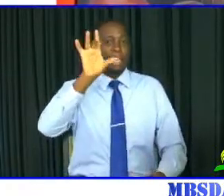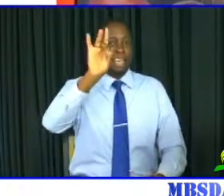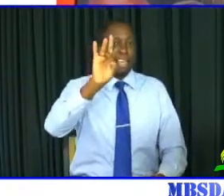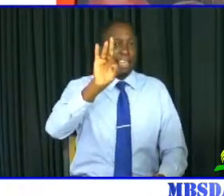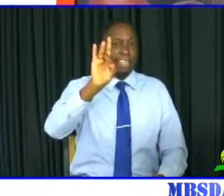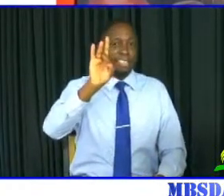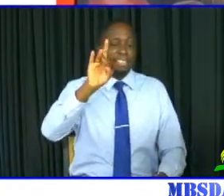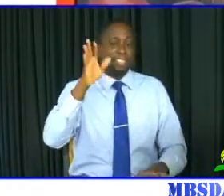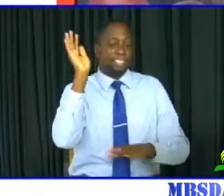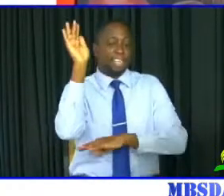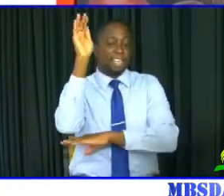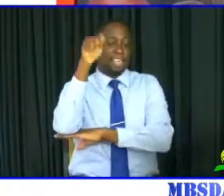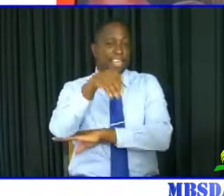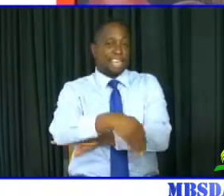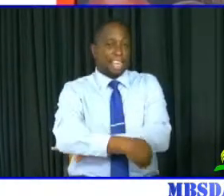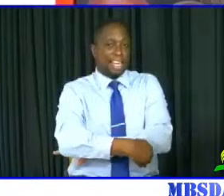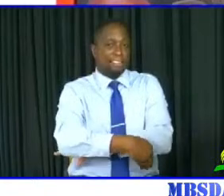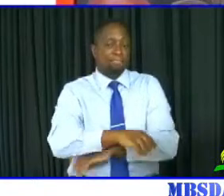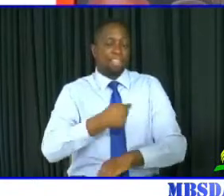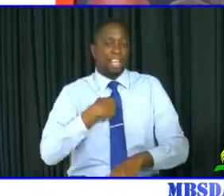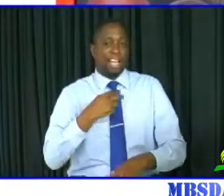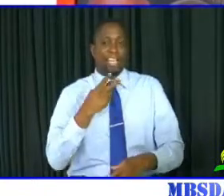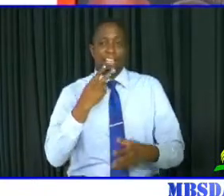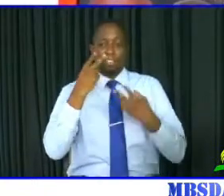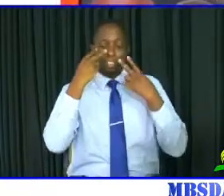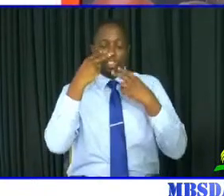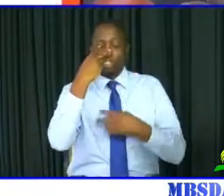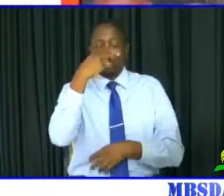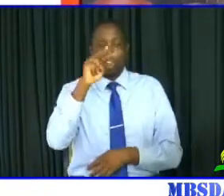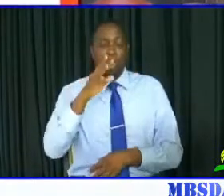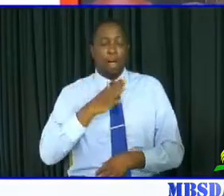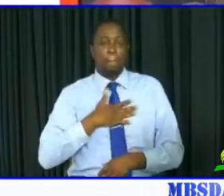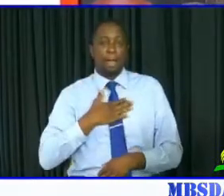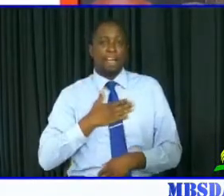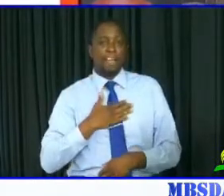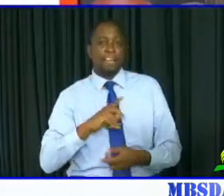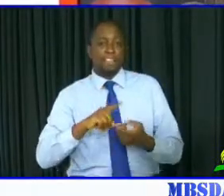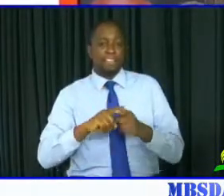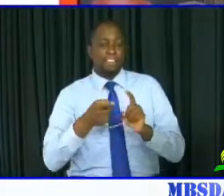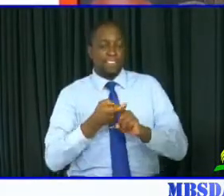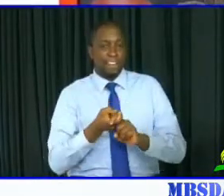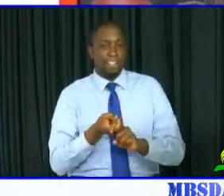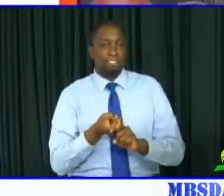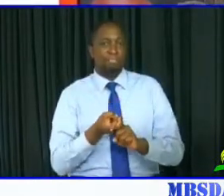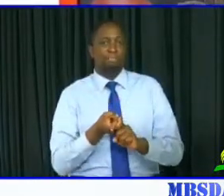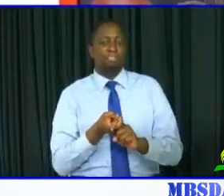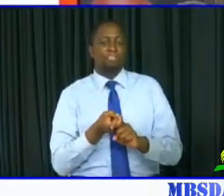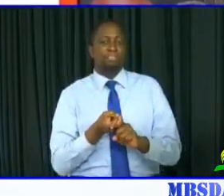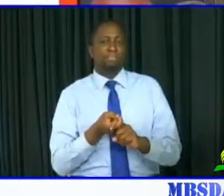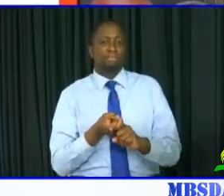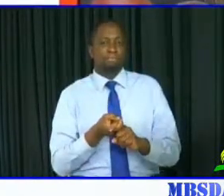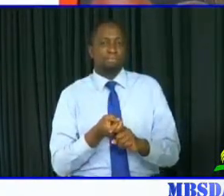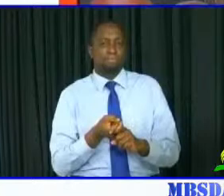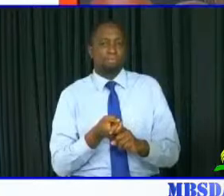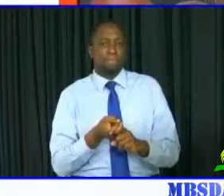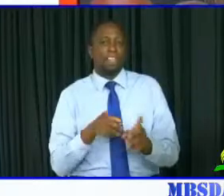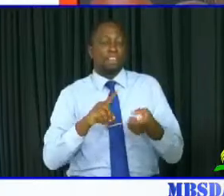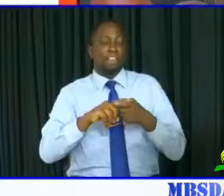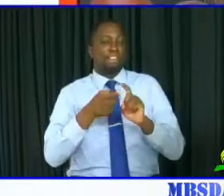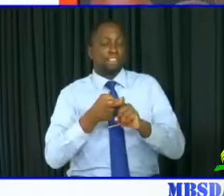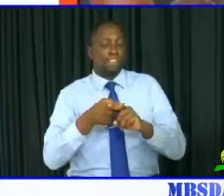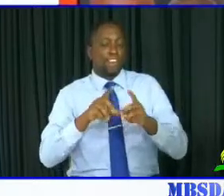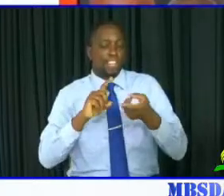my friends Christopher Harvey, Ruth Ann, and Wanda Brown. They were